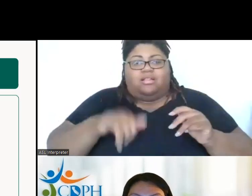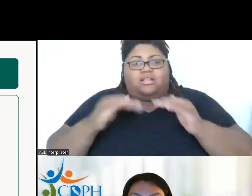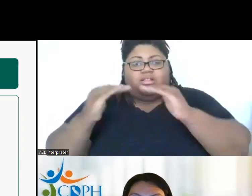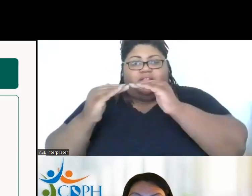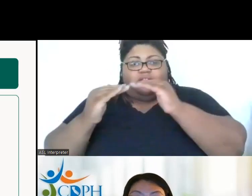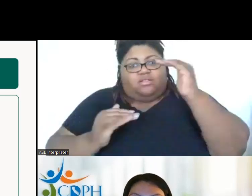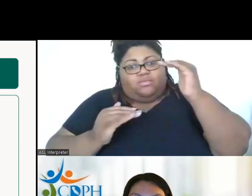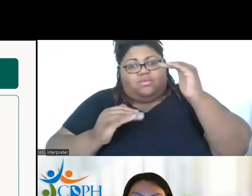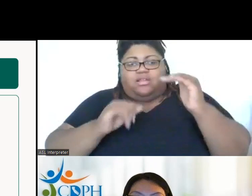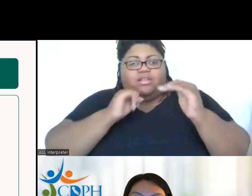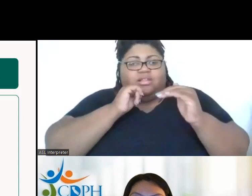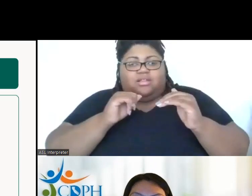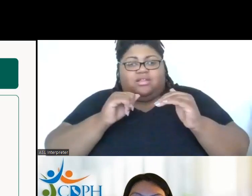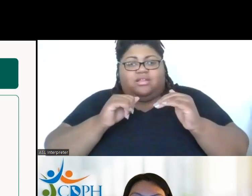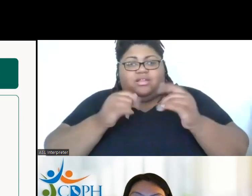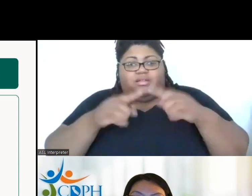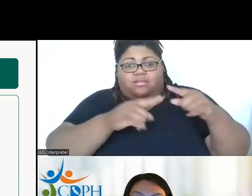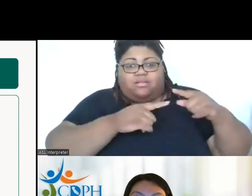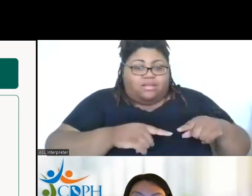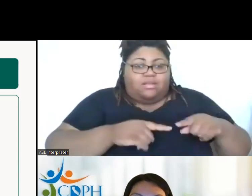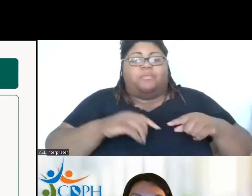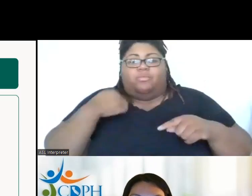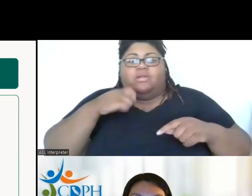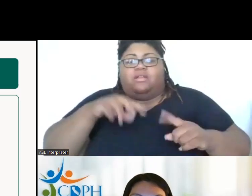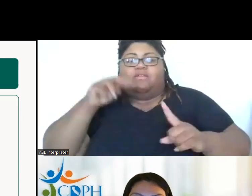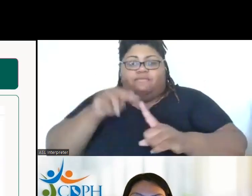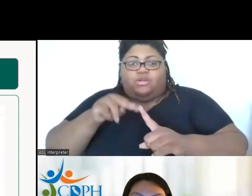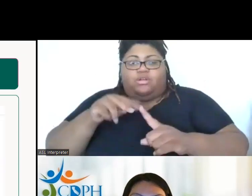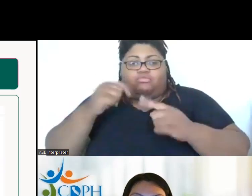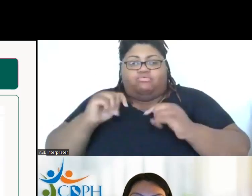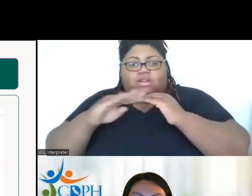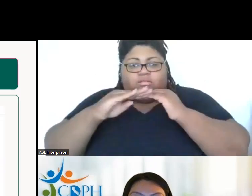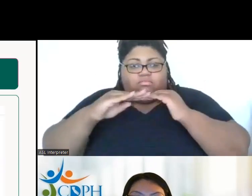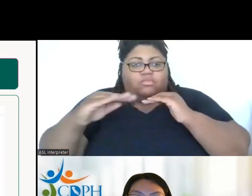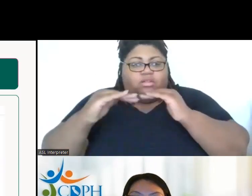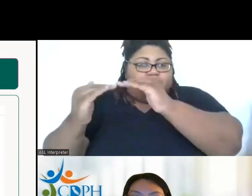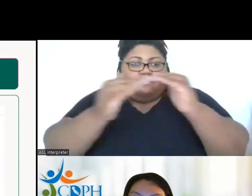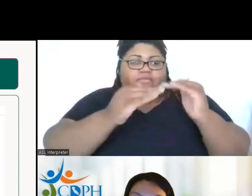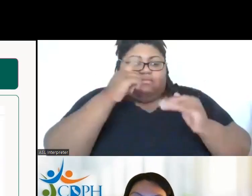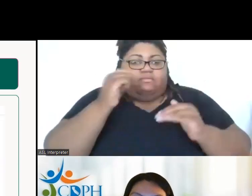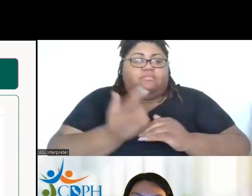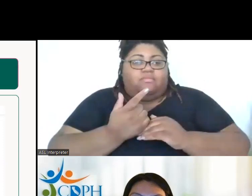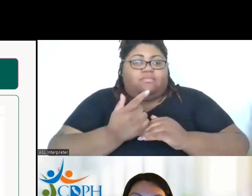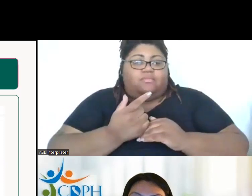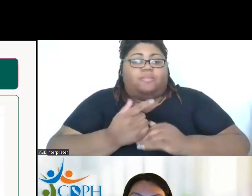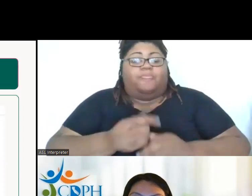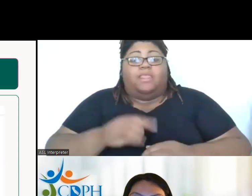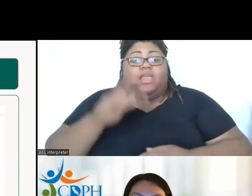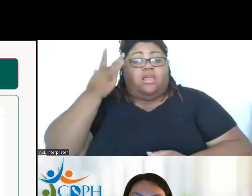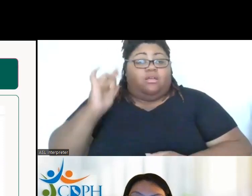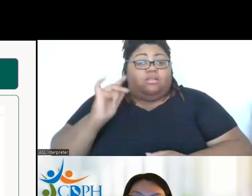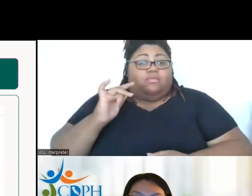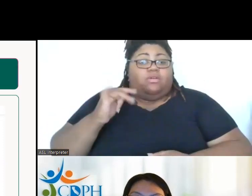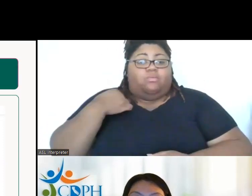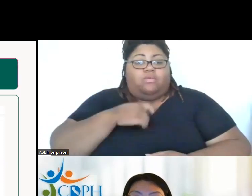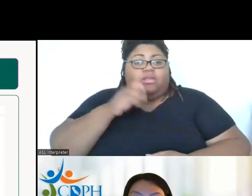and actually focus our efforts so that we can level the playing field. In California, we're able to break down